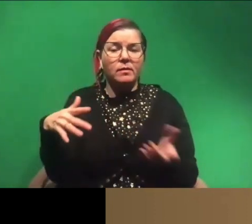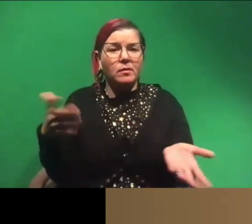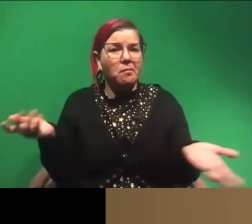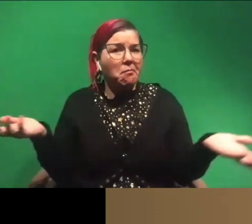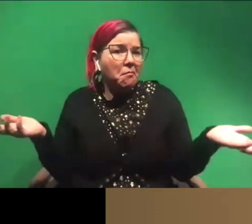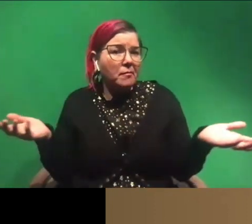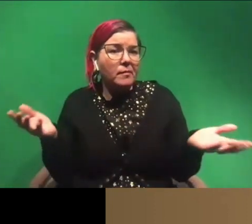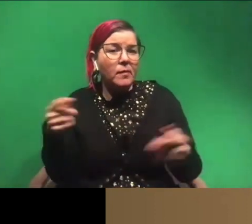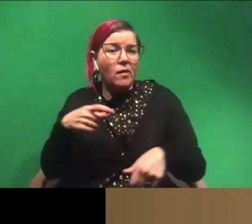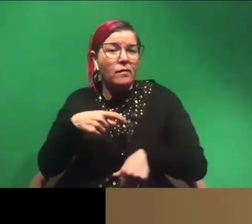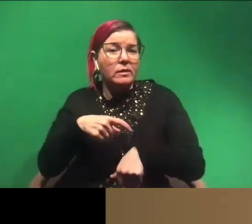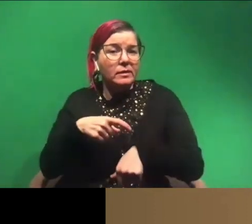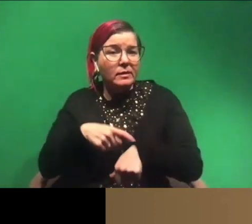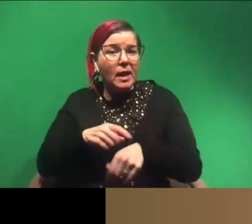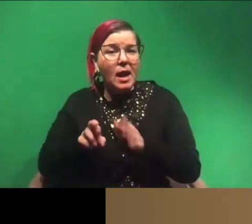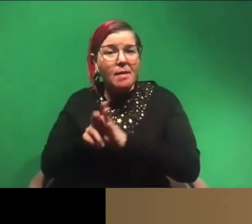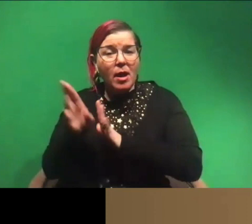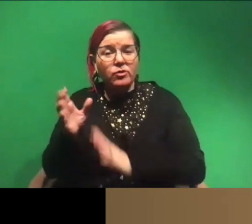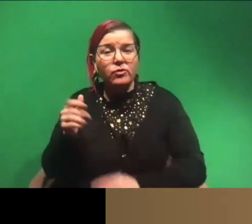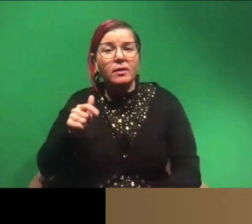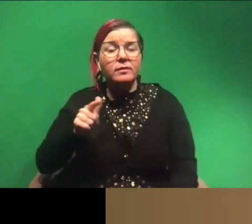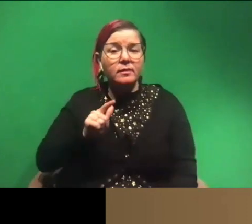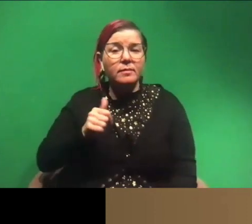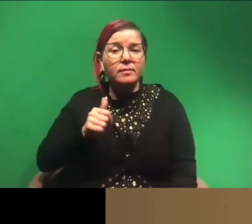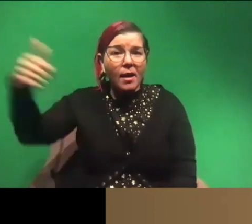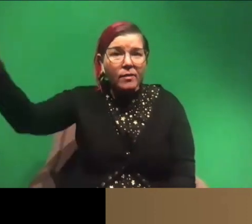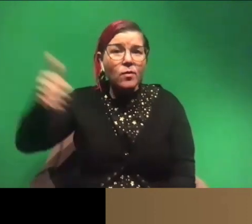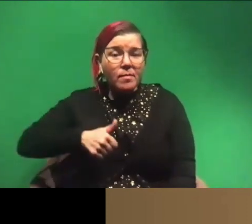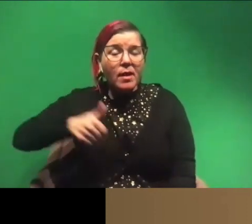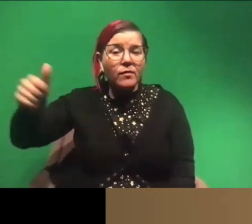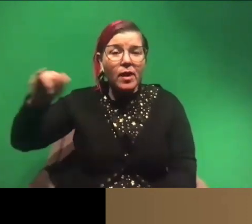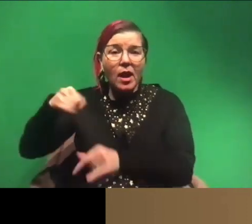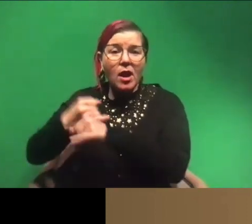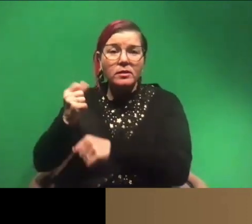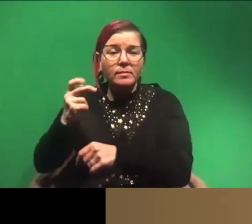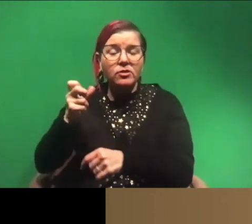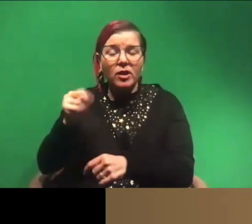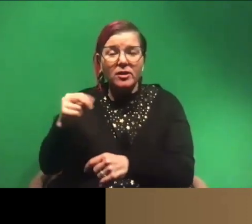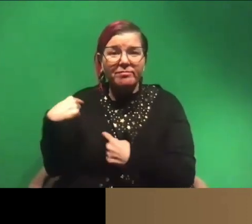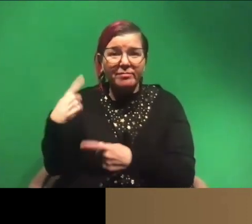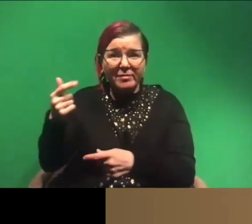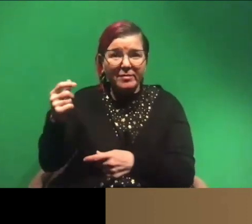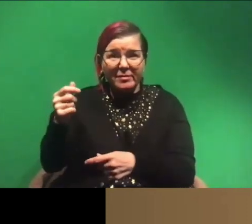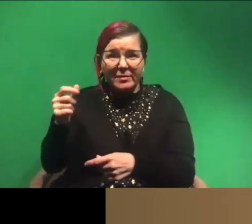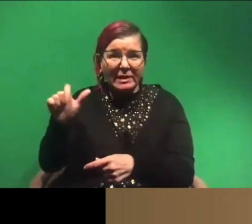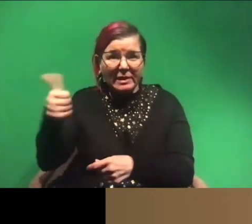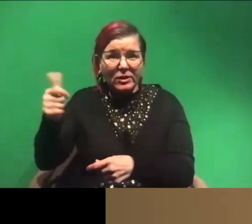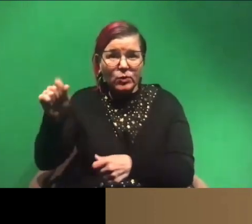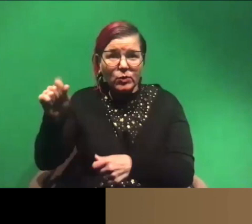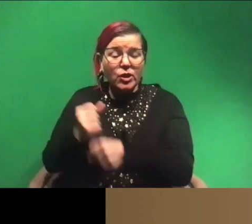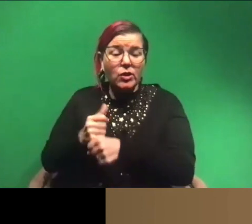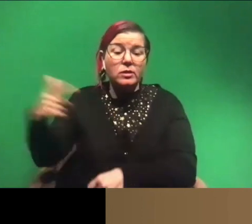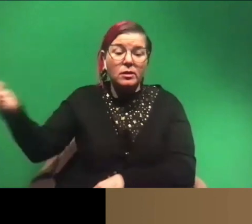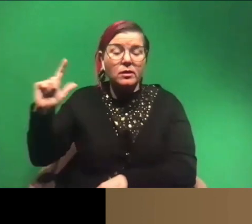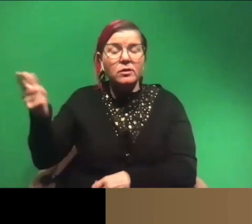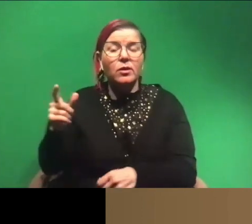over time, astronauts have been going back and forth to the International Space Station for over a decade now, a couple decades. So in that time,